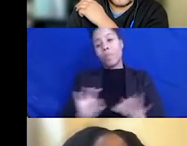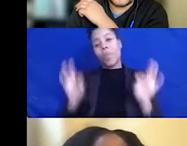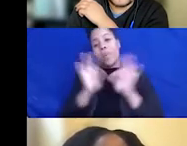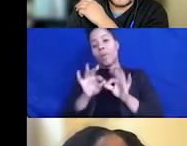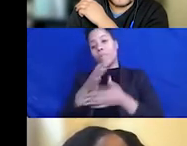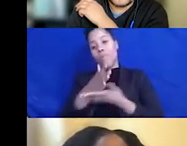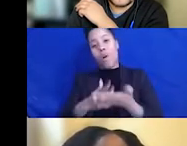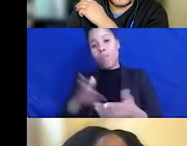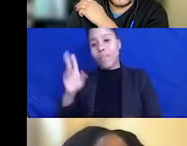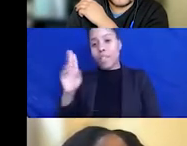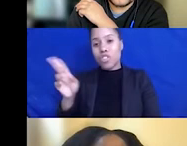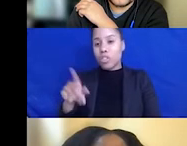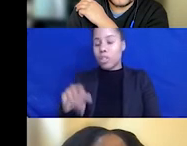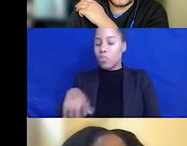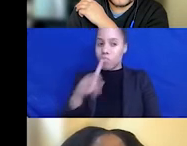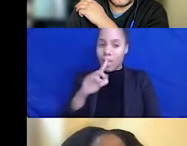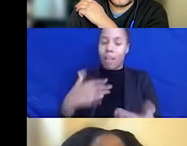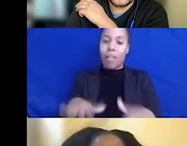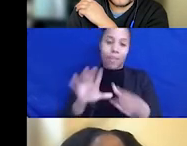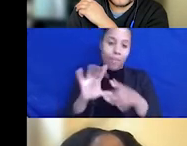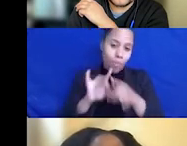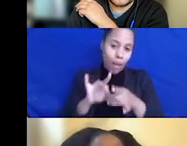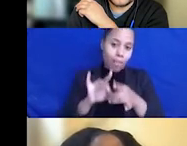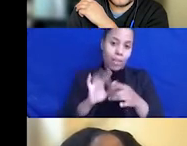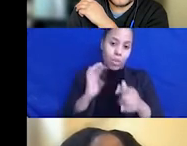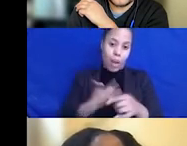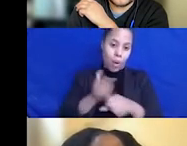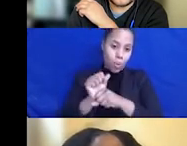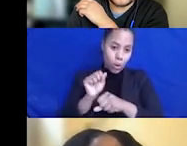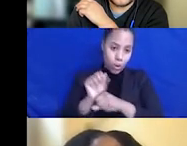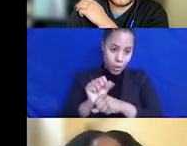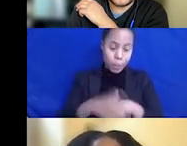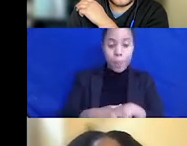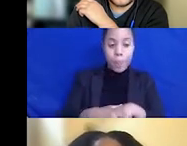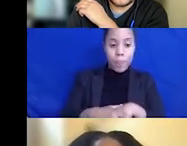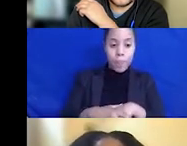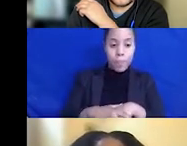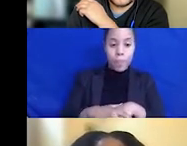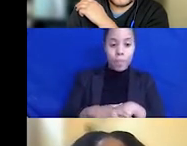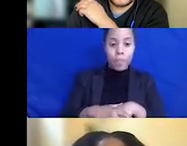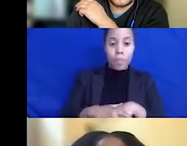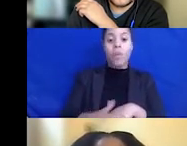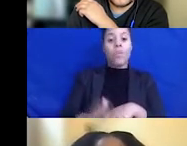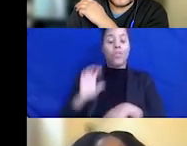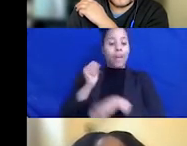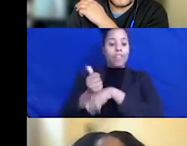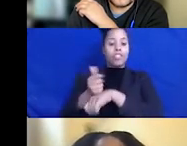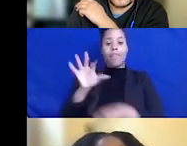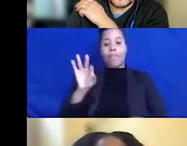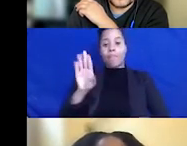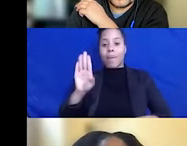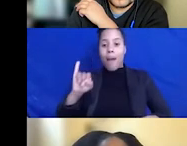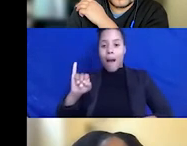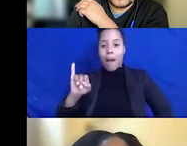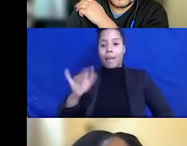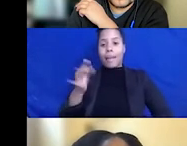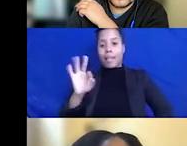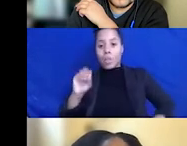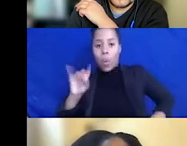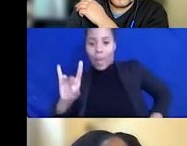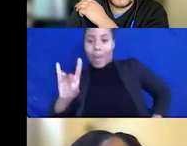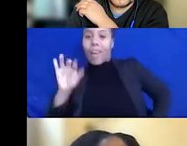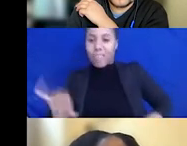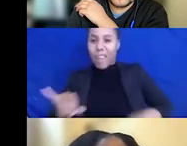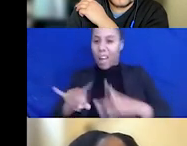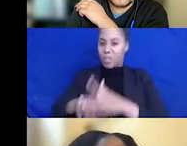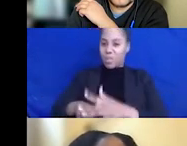and so relevant to our work. Because creation of the FBI in 1908 really marks the beginning where